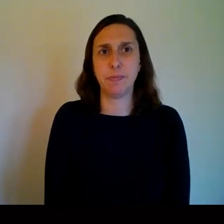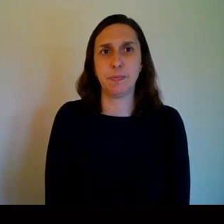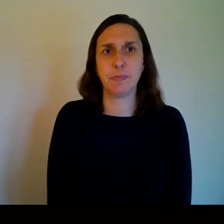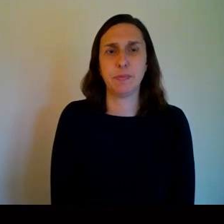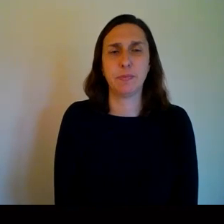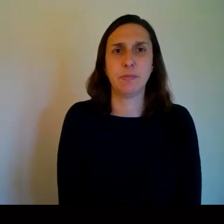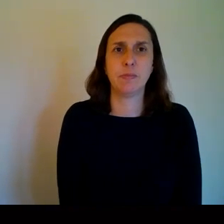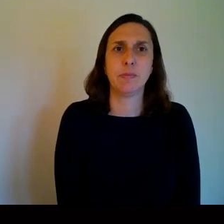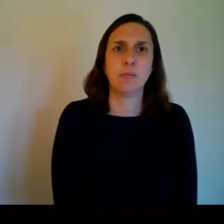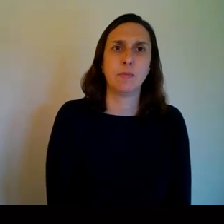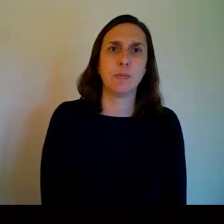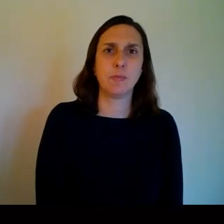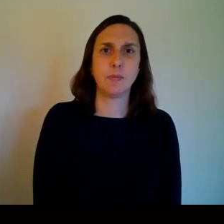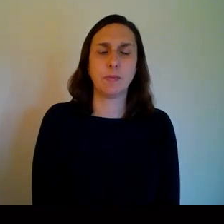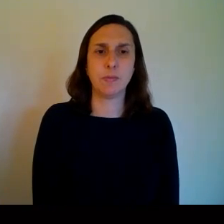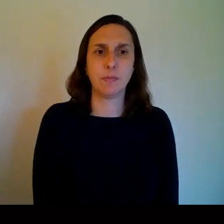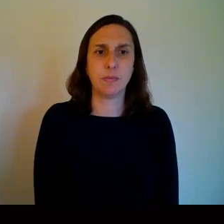Composition